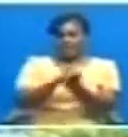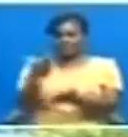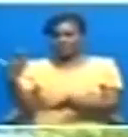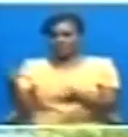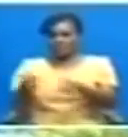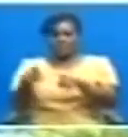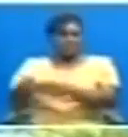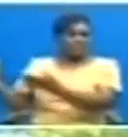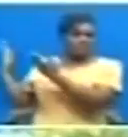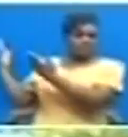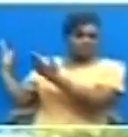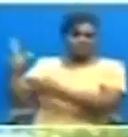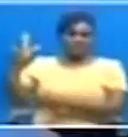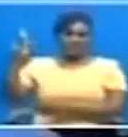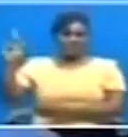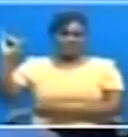as this one behind here.